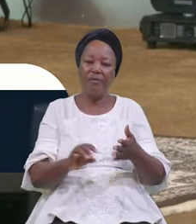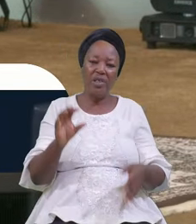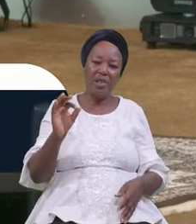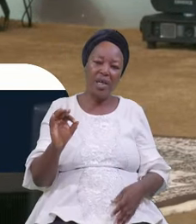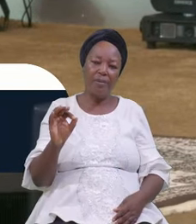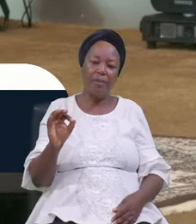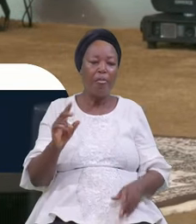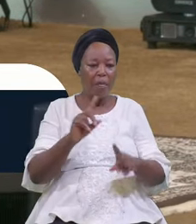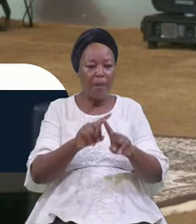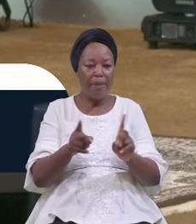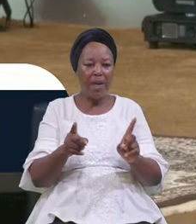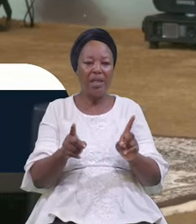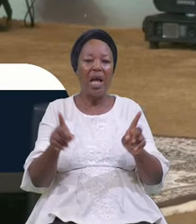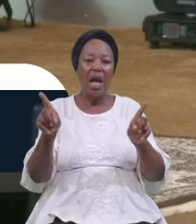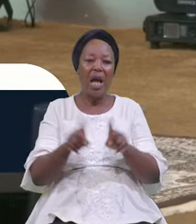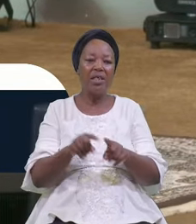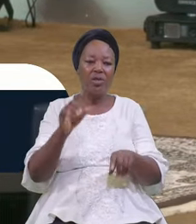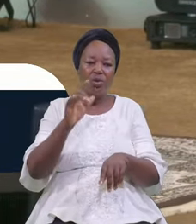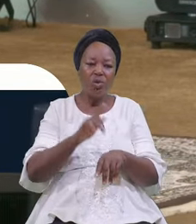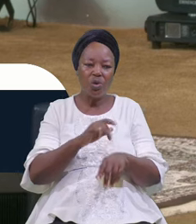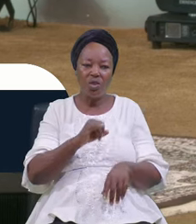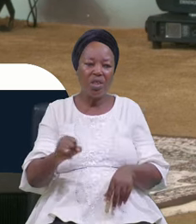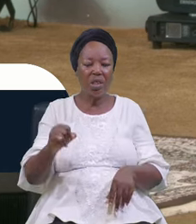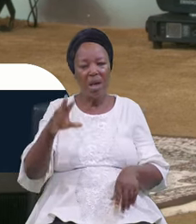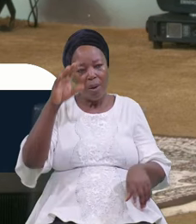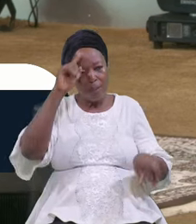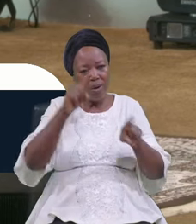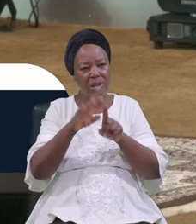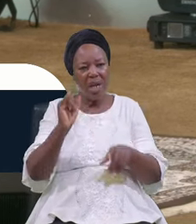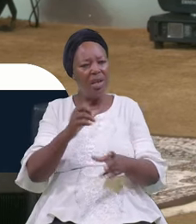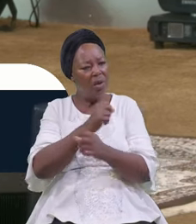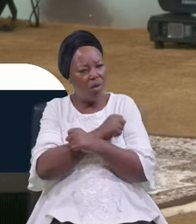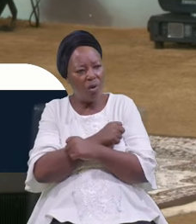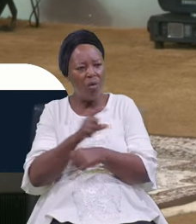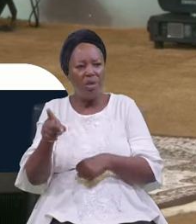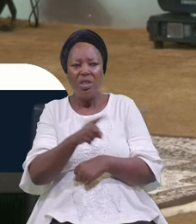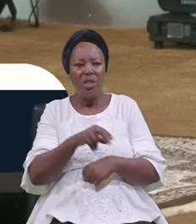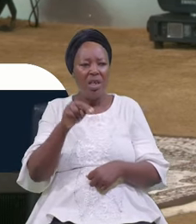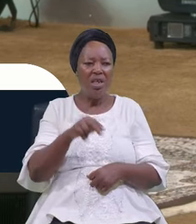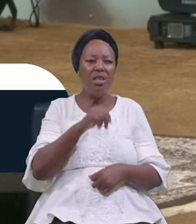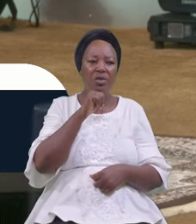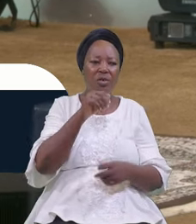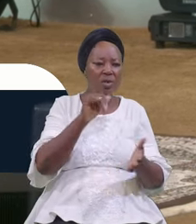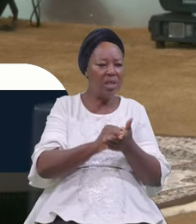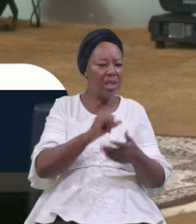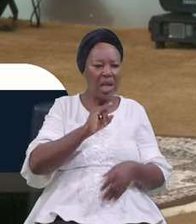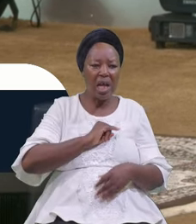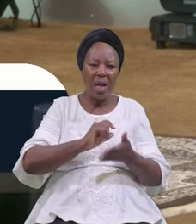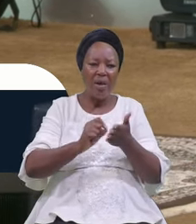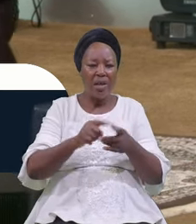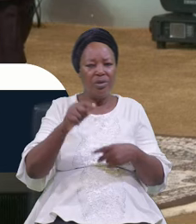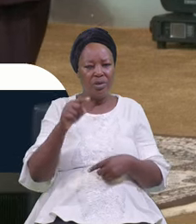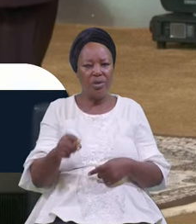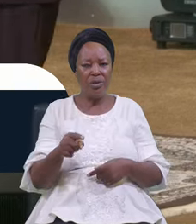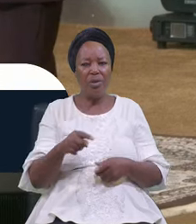9, but as touching brotherly love, ye need not that I write unto you, for